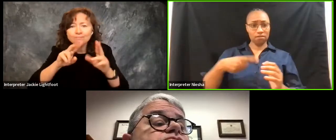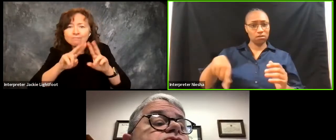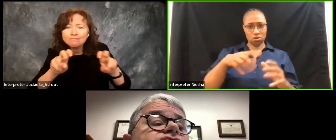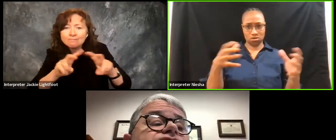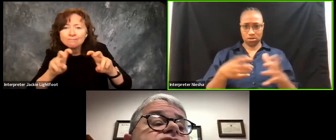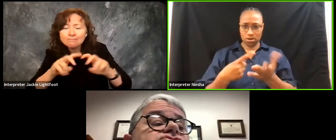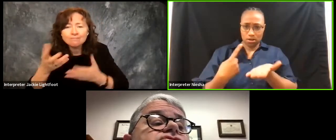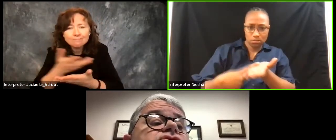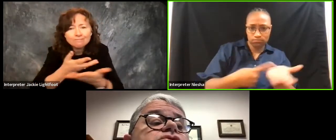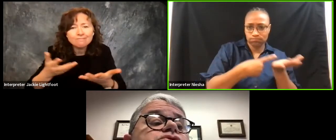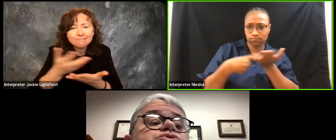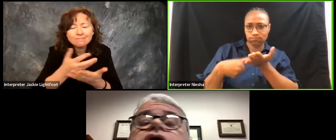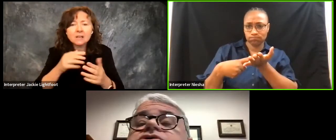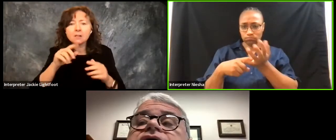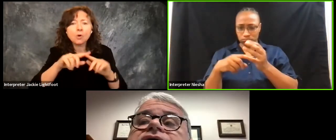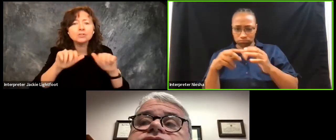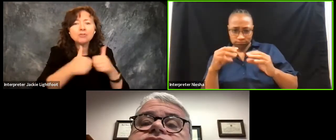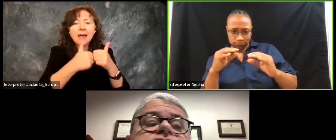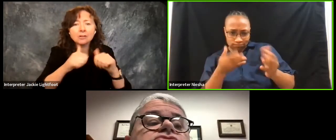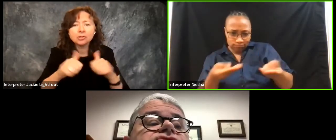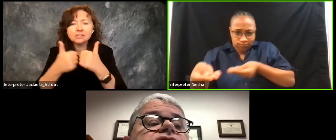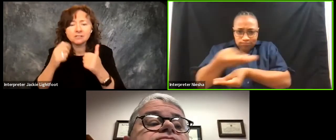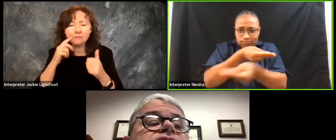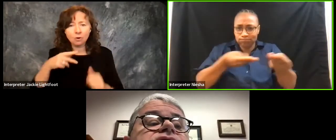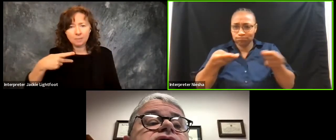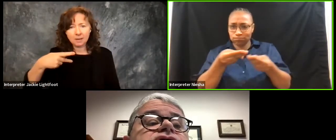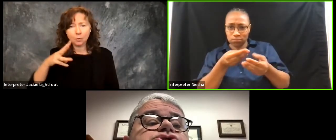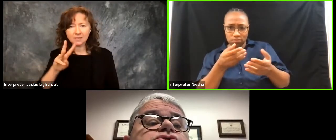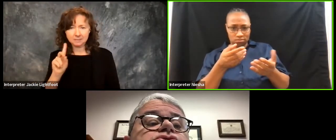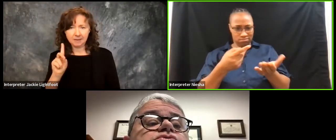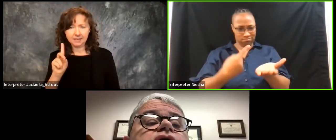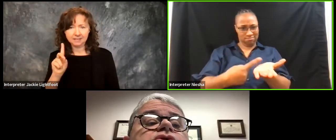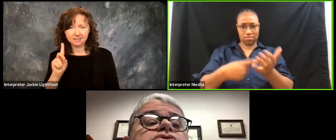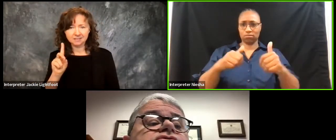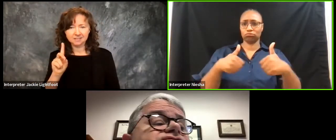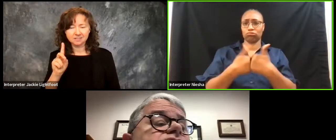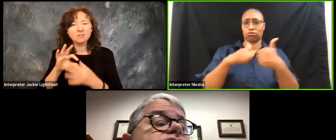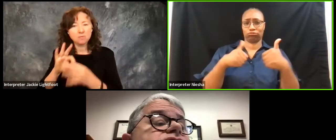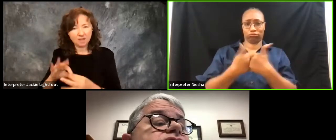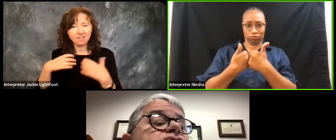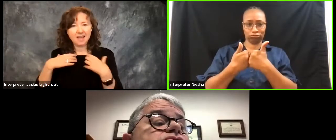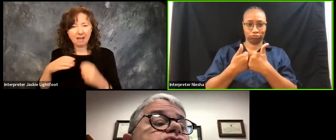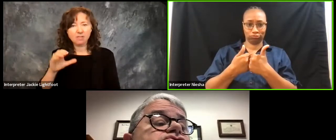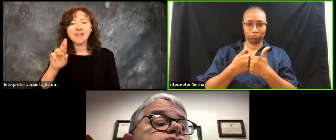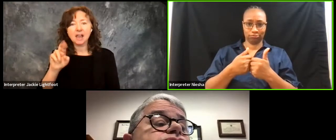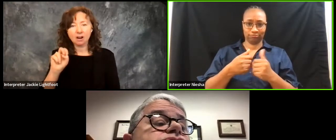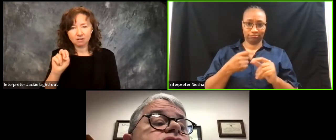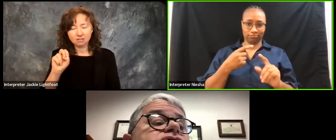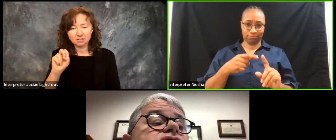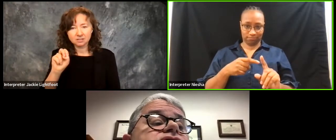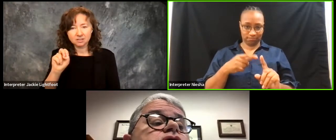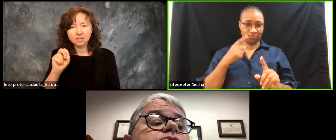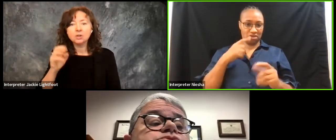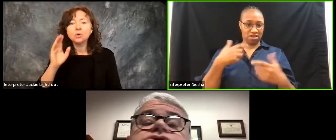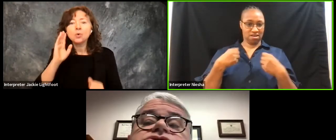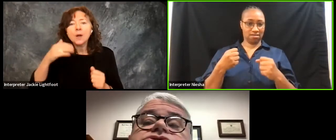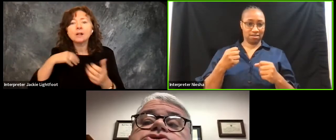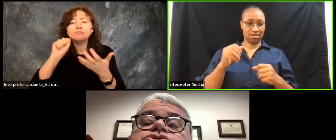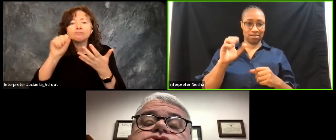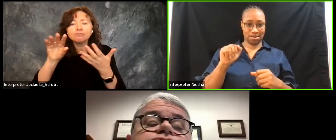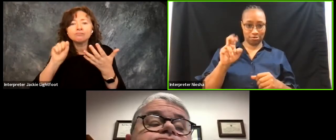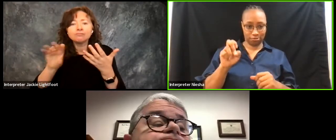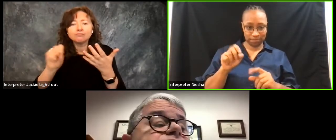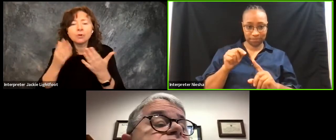with disabilities face when trying to access healthcare and show you where you can find resources that can help address